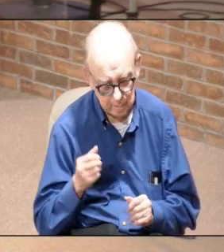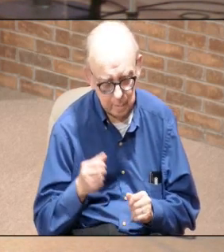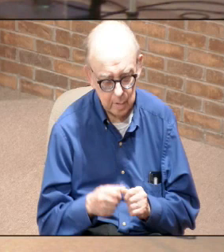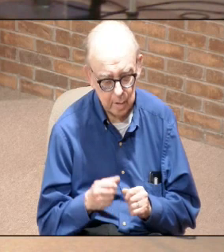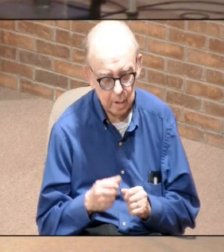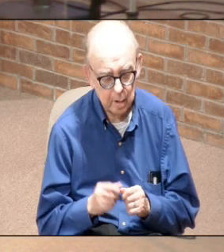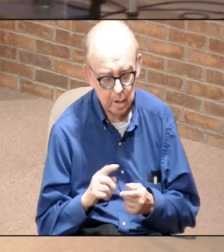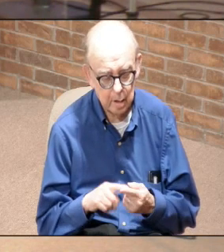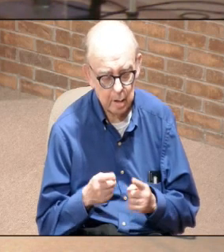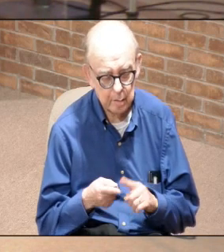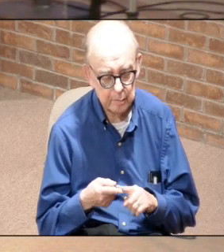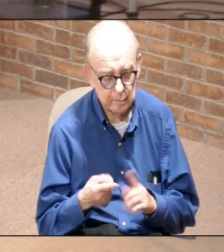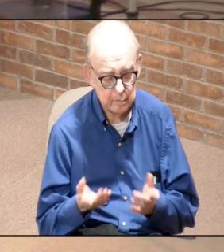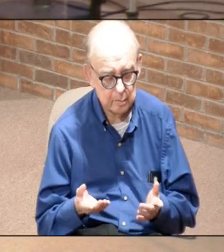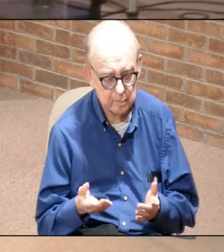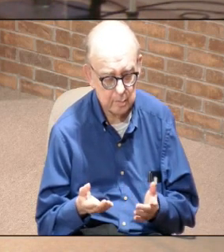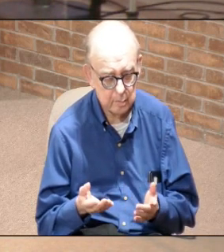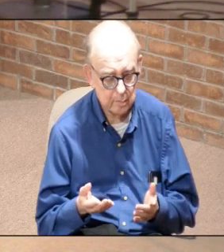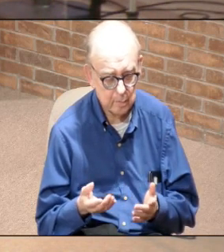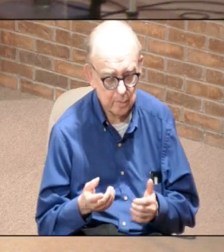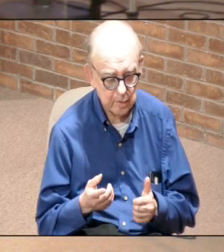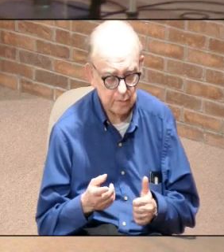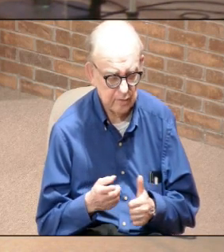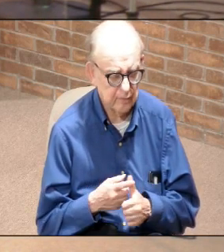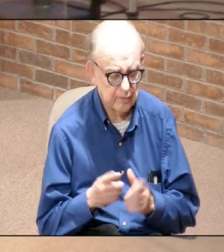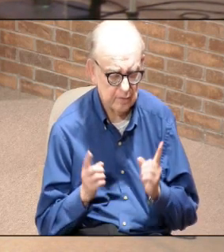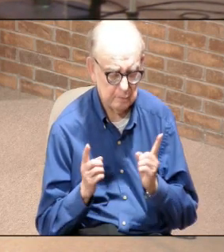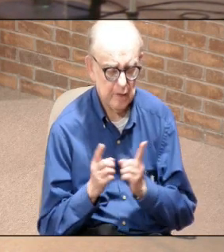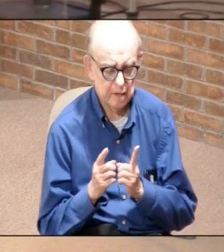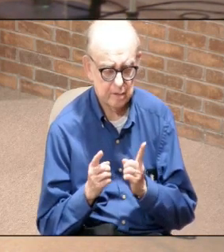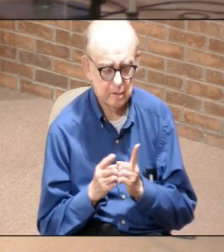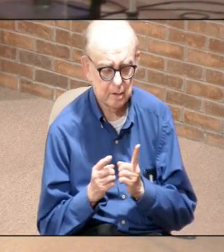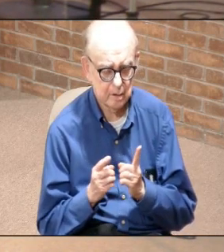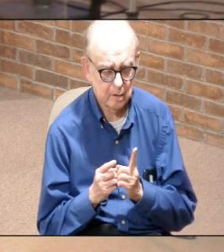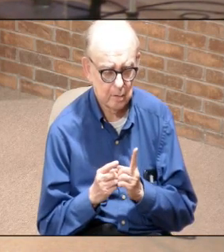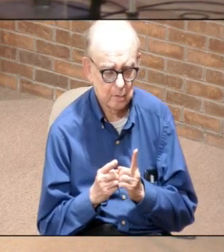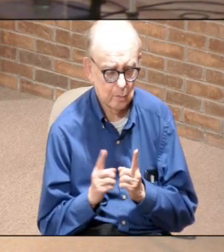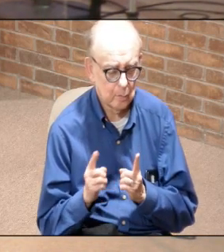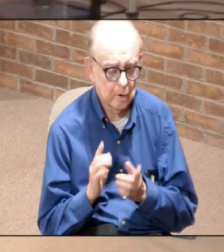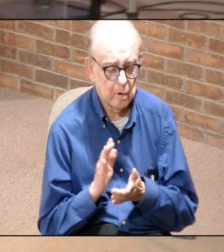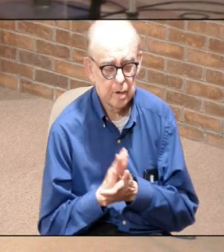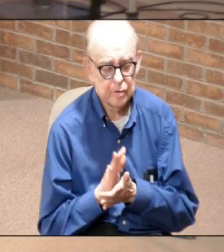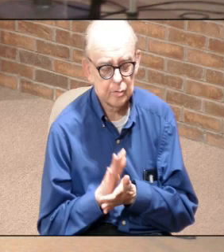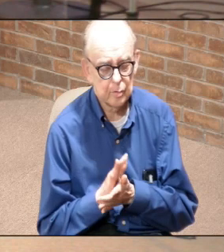remember a friend that you may have first met in school.